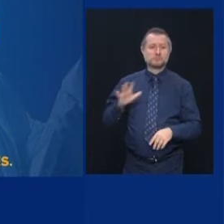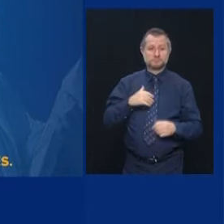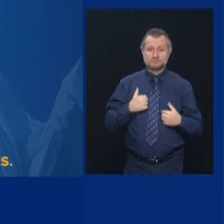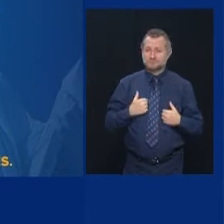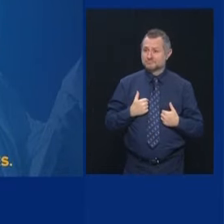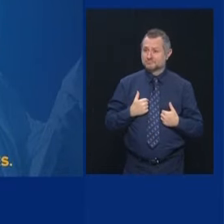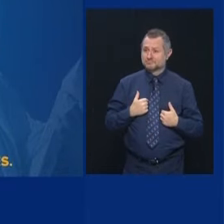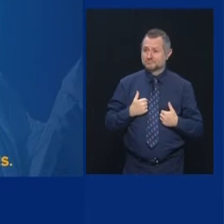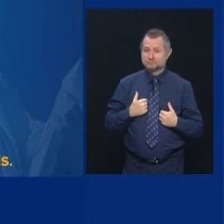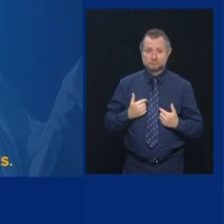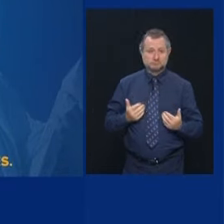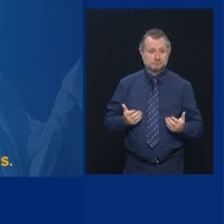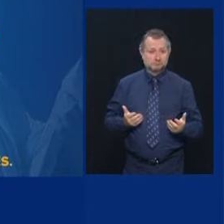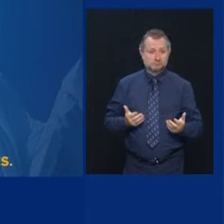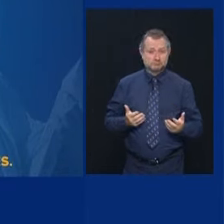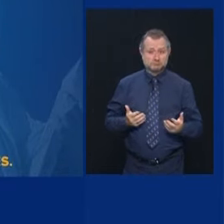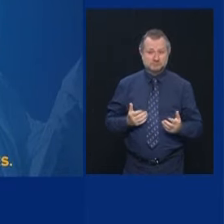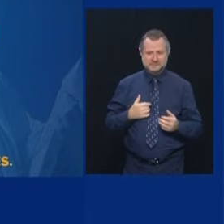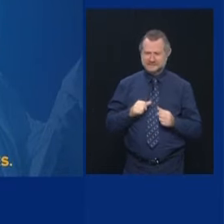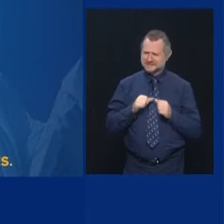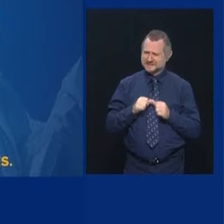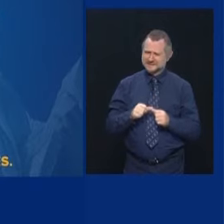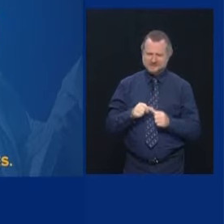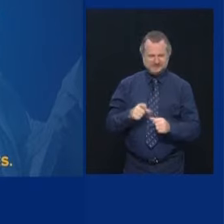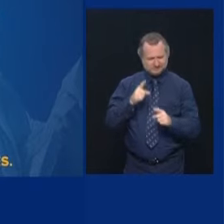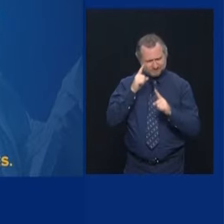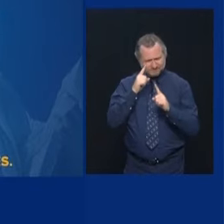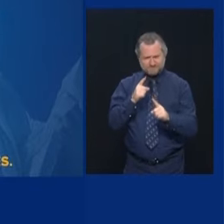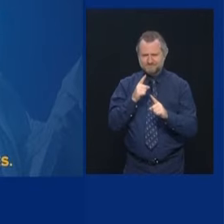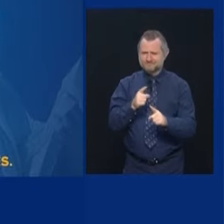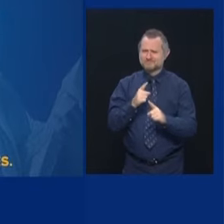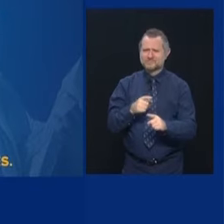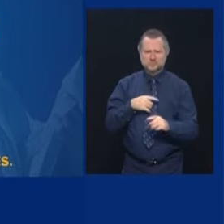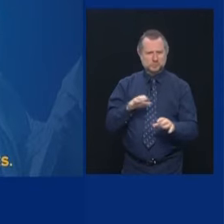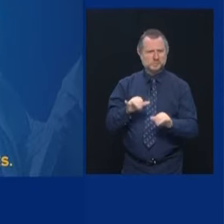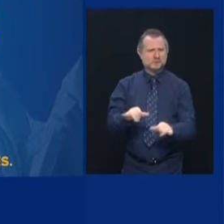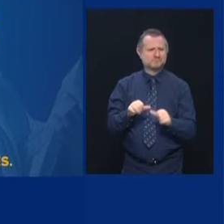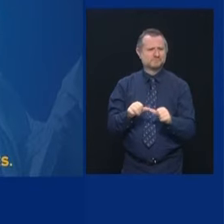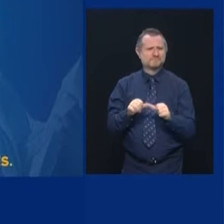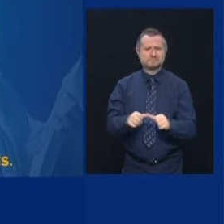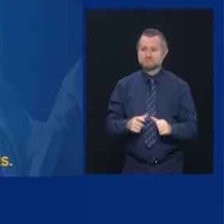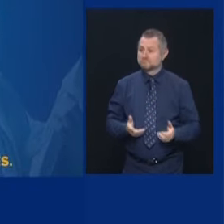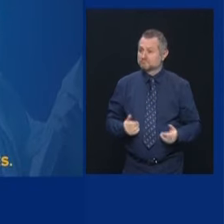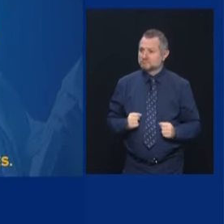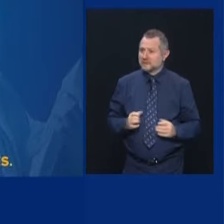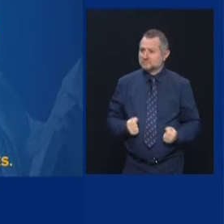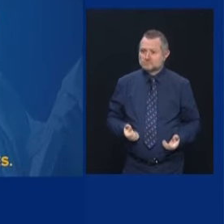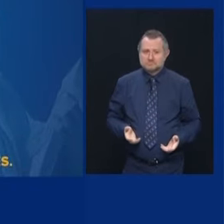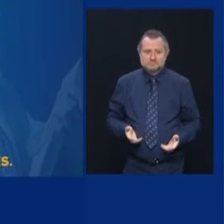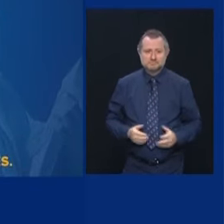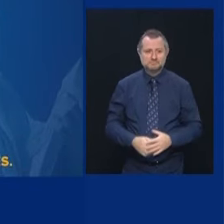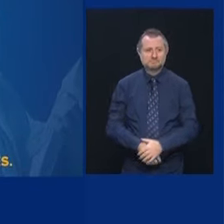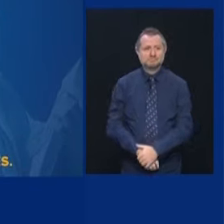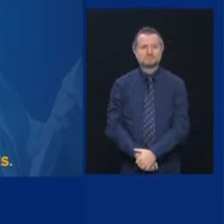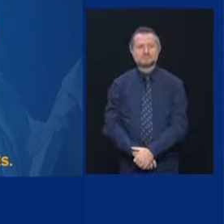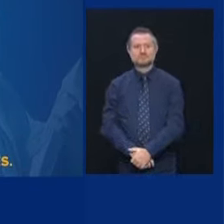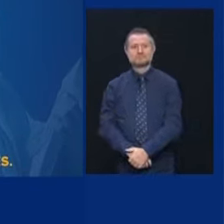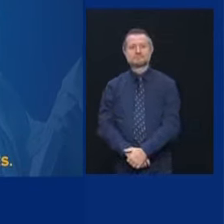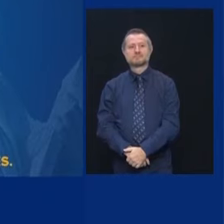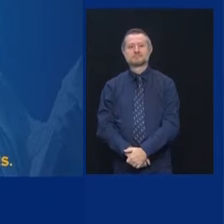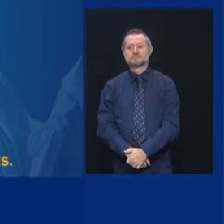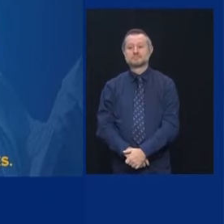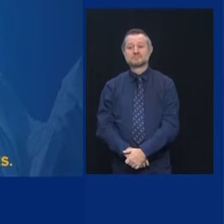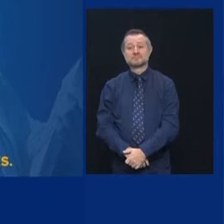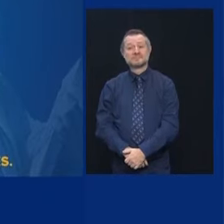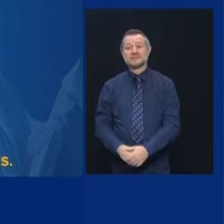And that is the gold standard, and that's what we want to try to achieve. Even if it is not fully